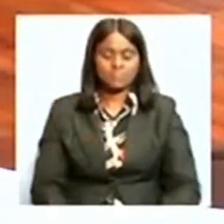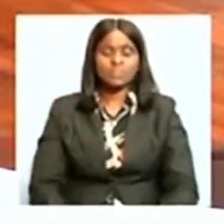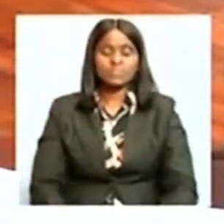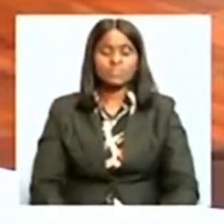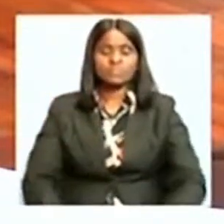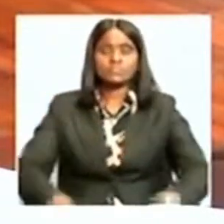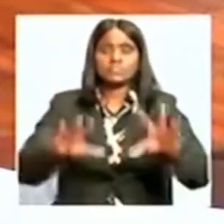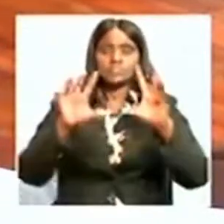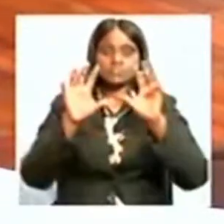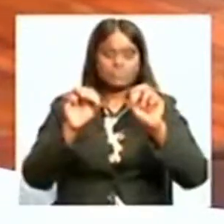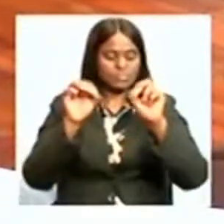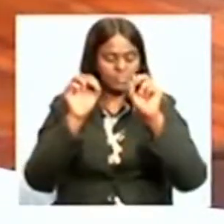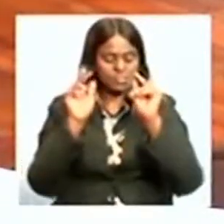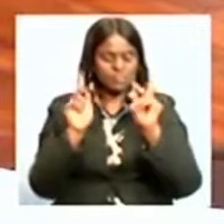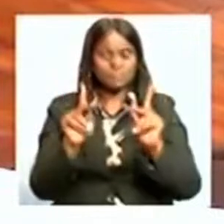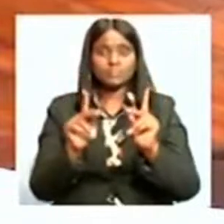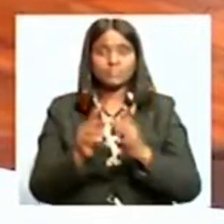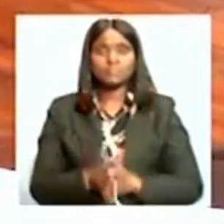Okay.